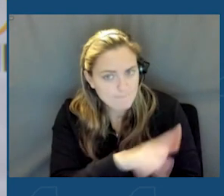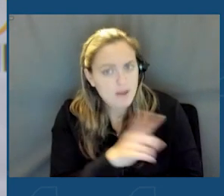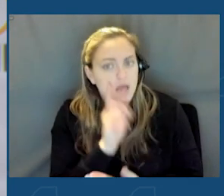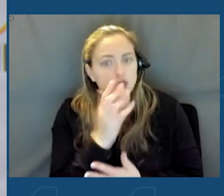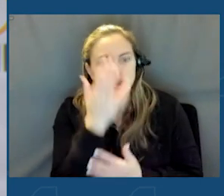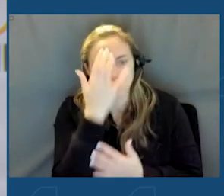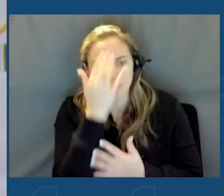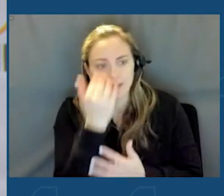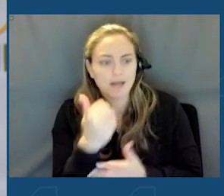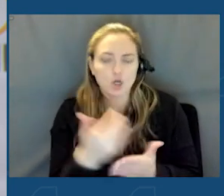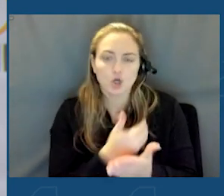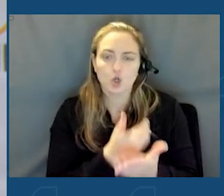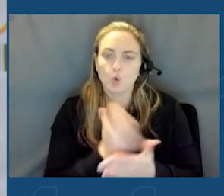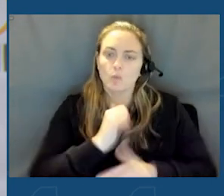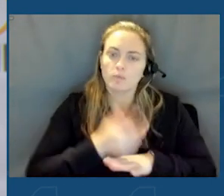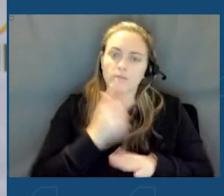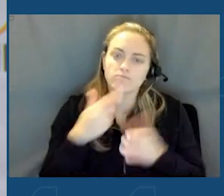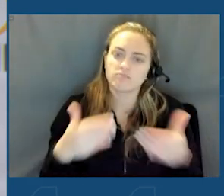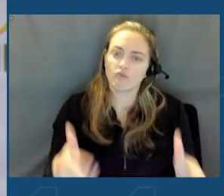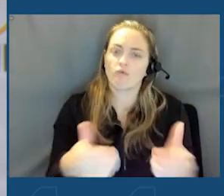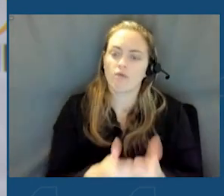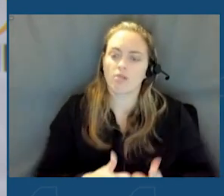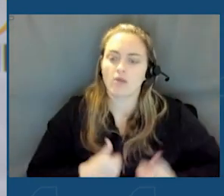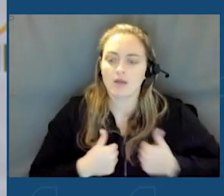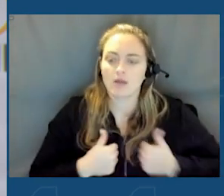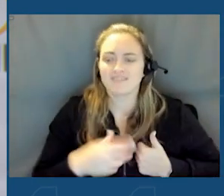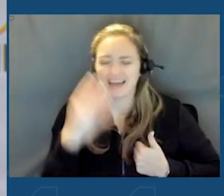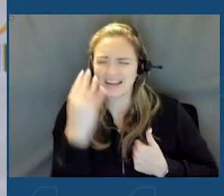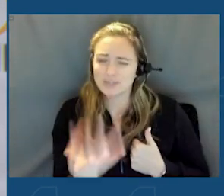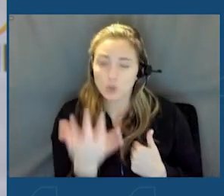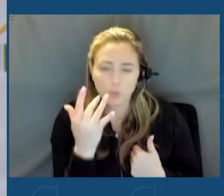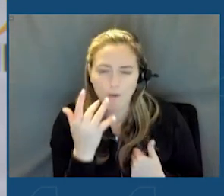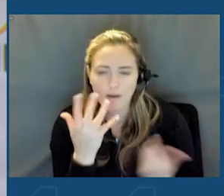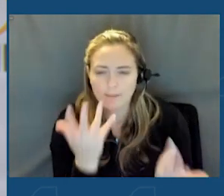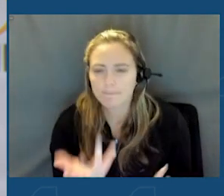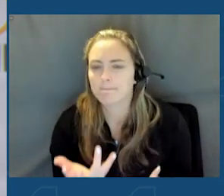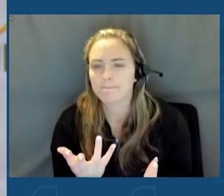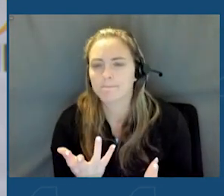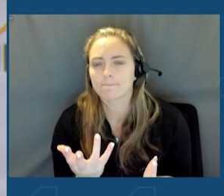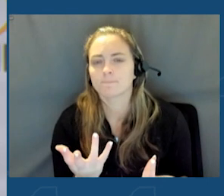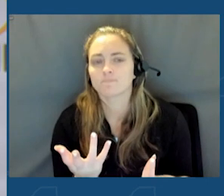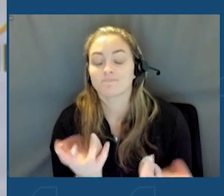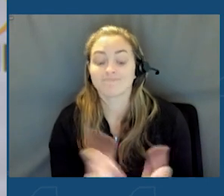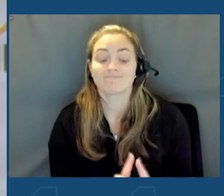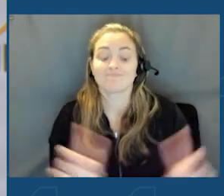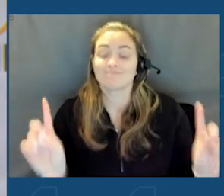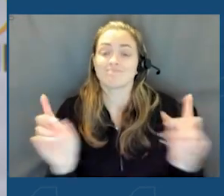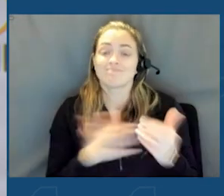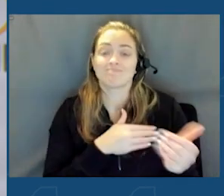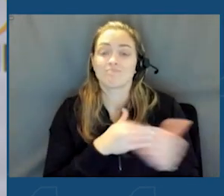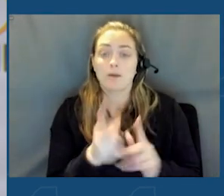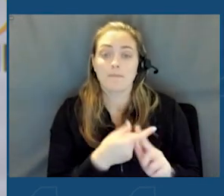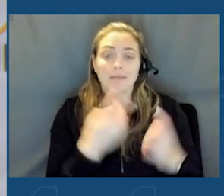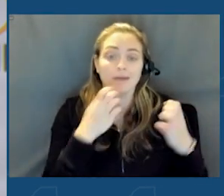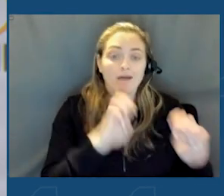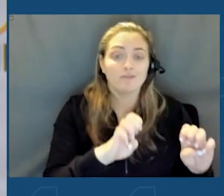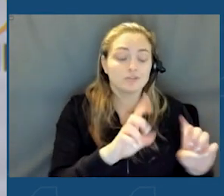life. And I tell you this only because despite the efforts of people like my mother and